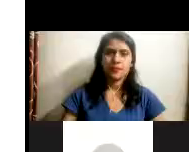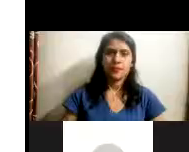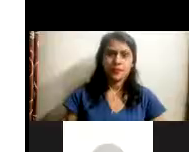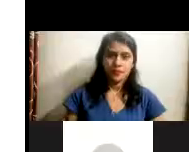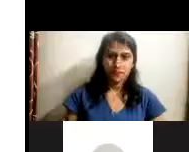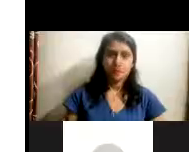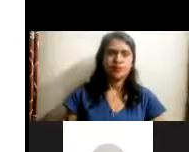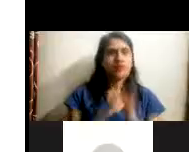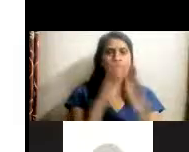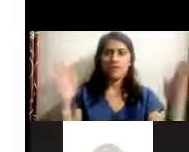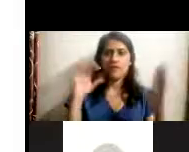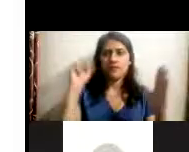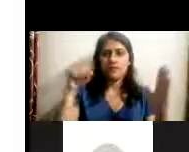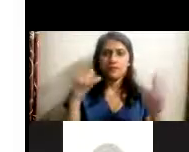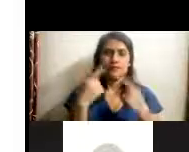Okay, yeah, fine.